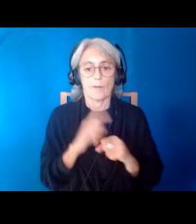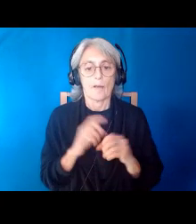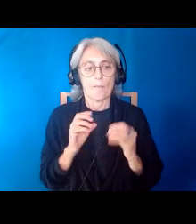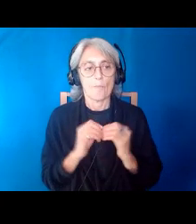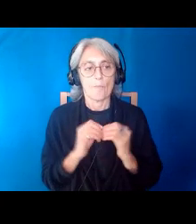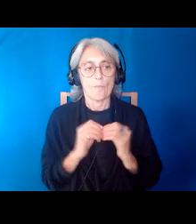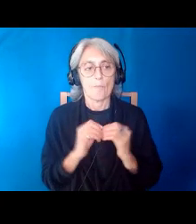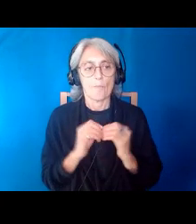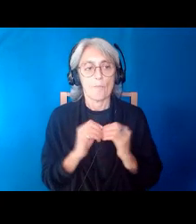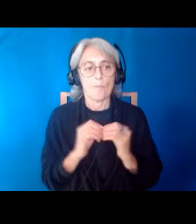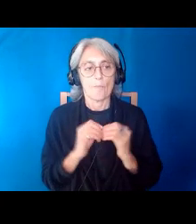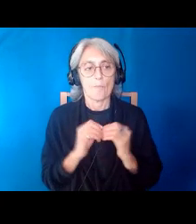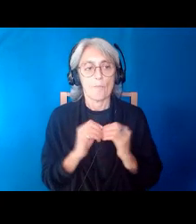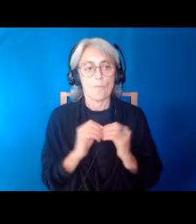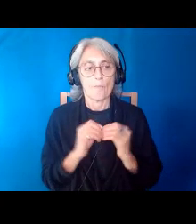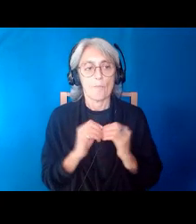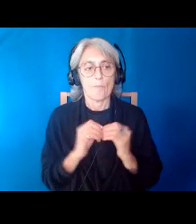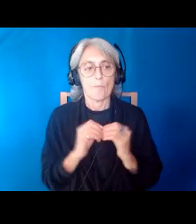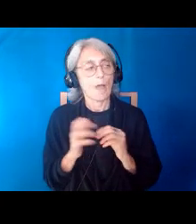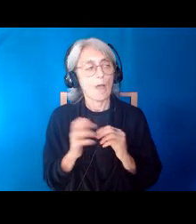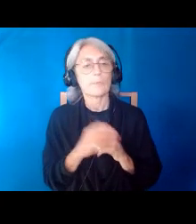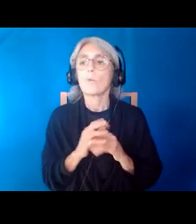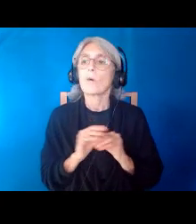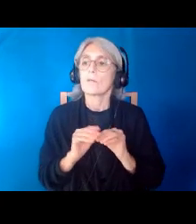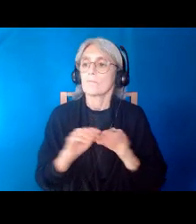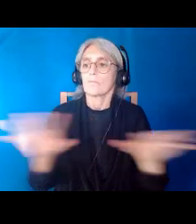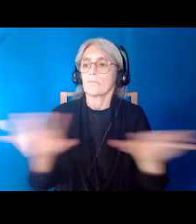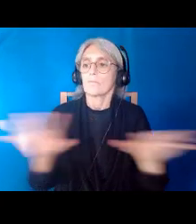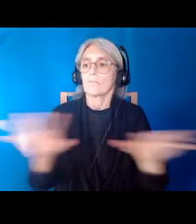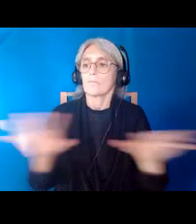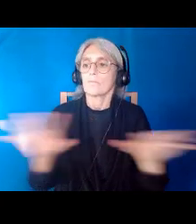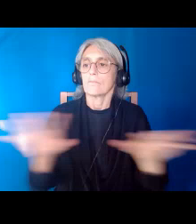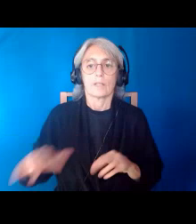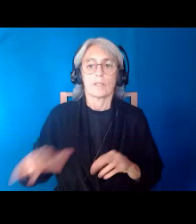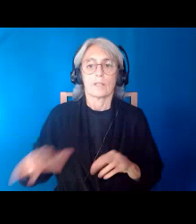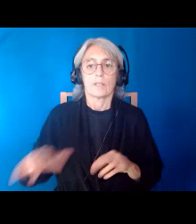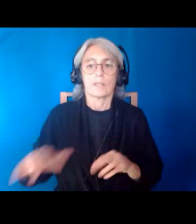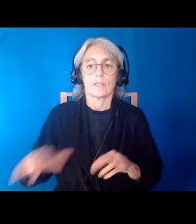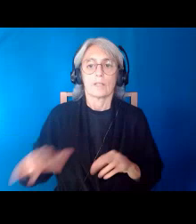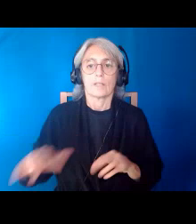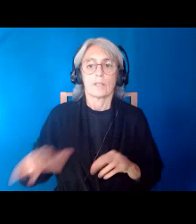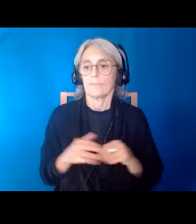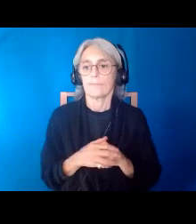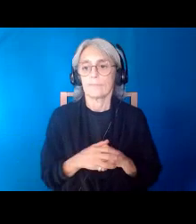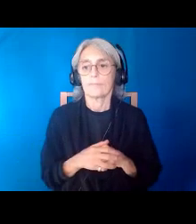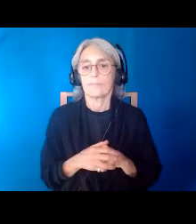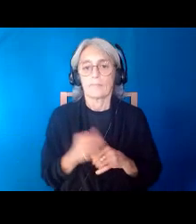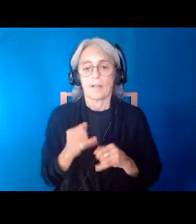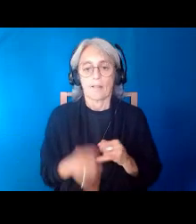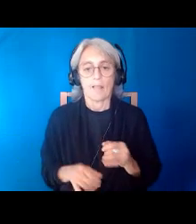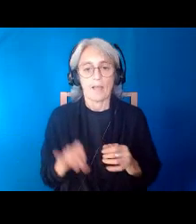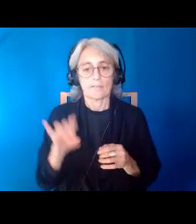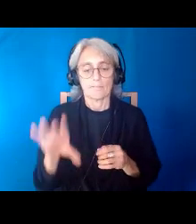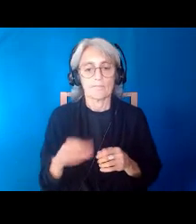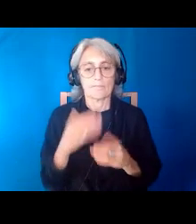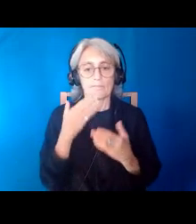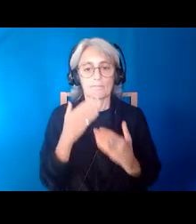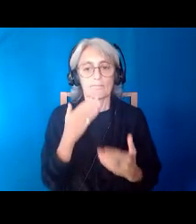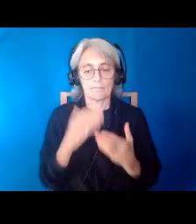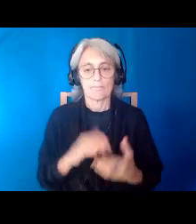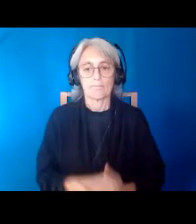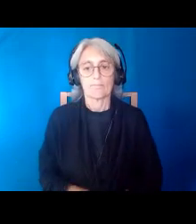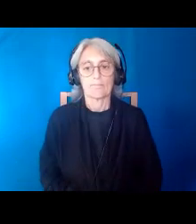California, that this will extend to further areas across the regions. Before I close, I want to offer you a heartfelt thank you